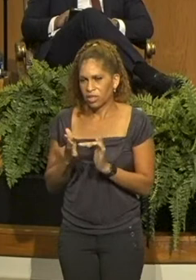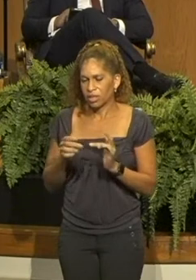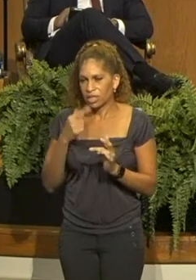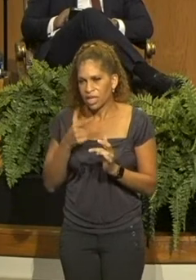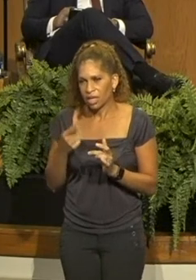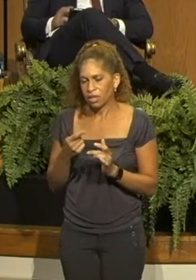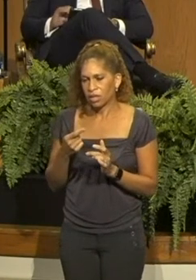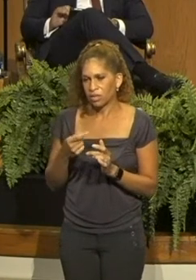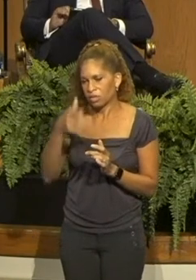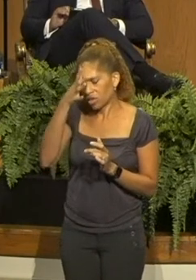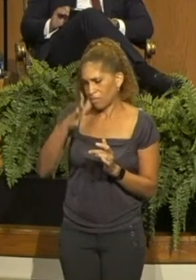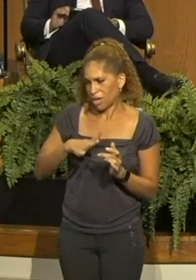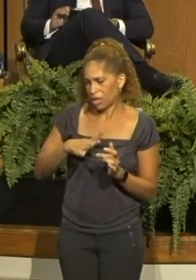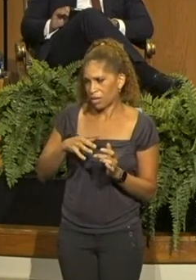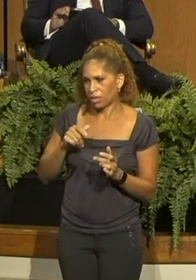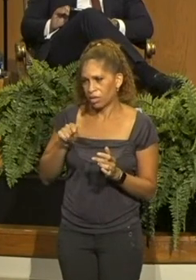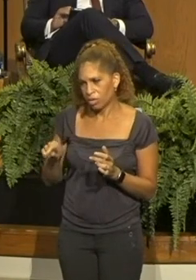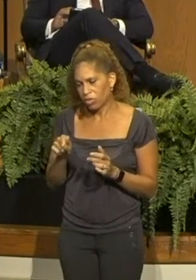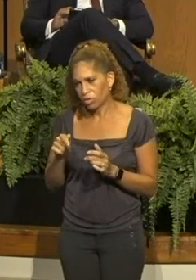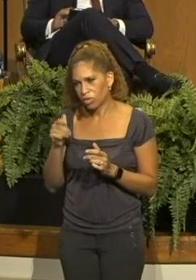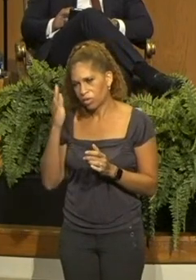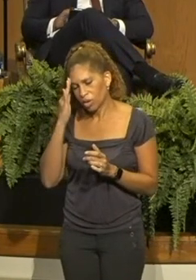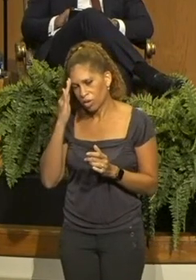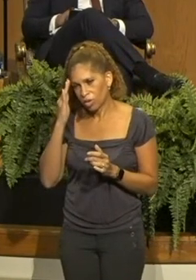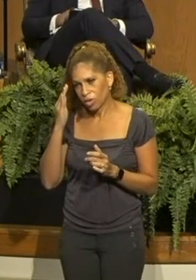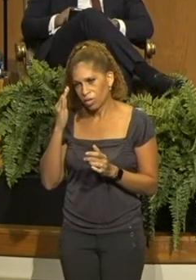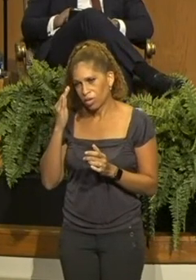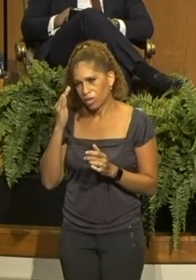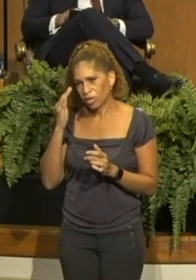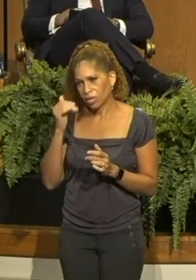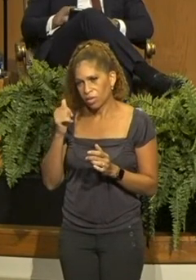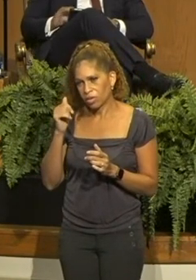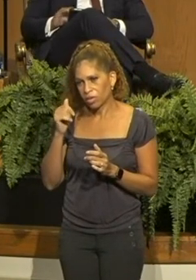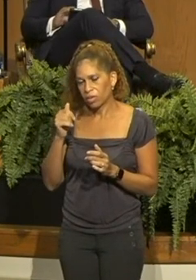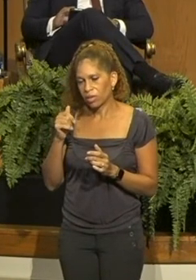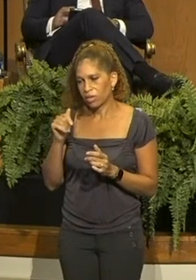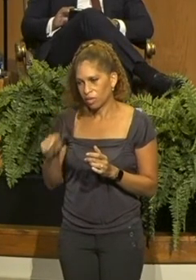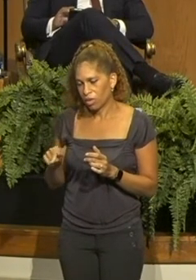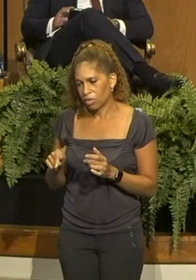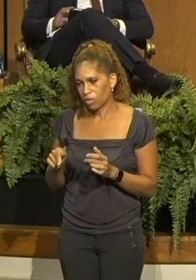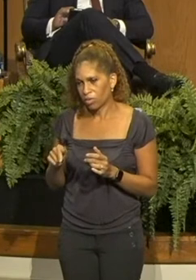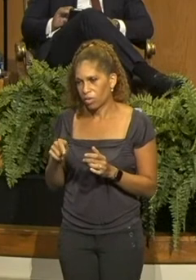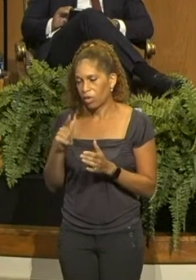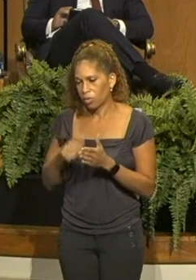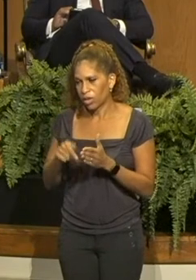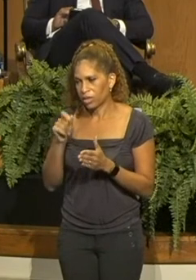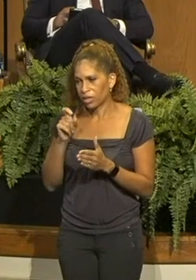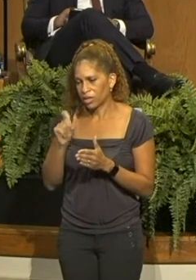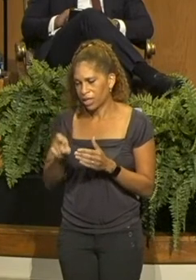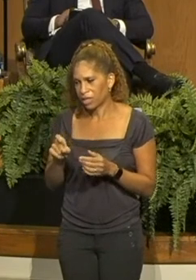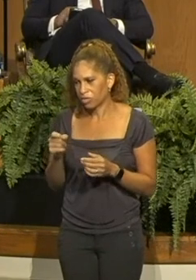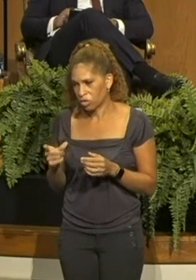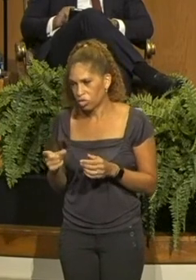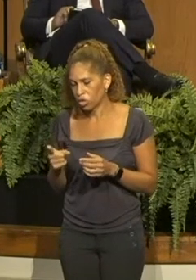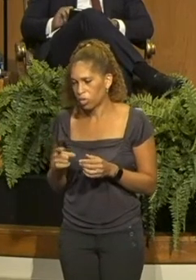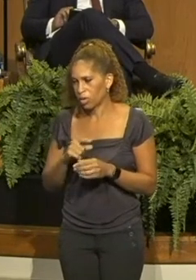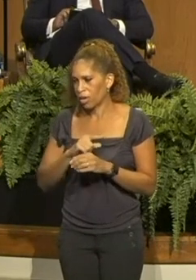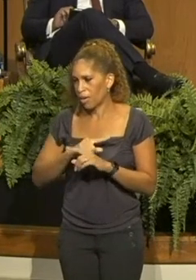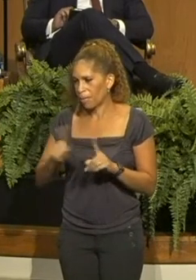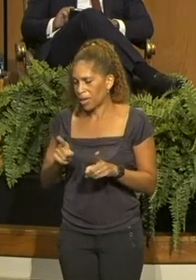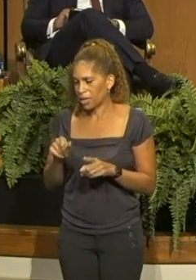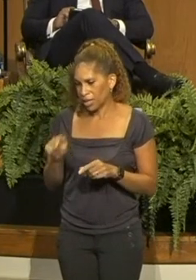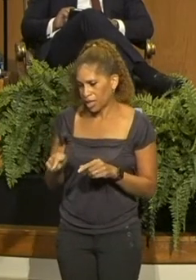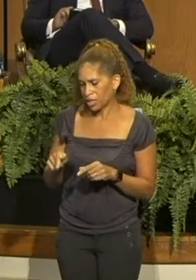man, you know what he knew what needed to do, but he was not